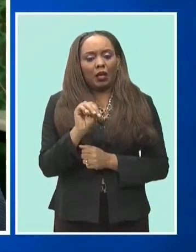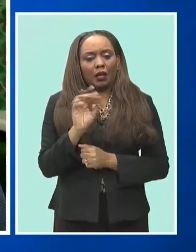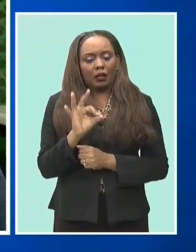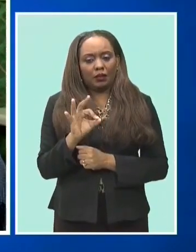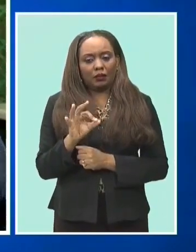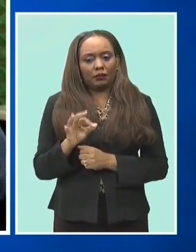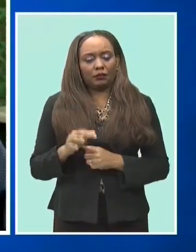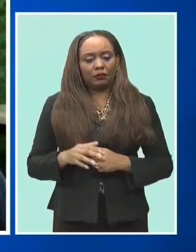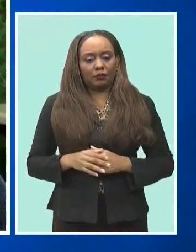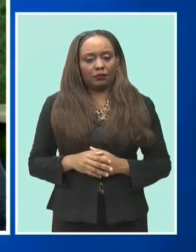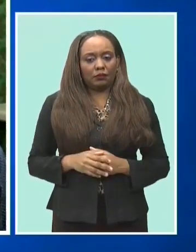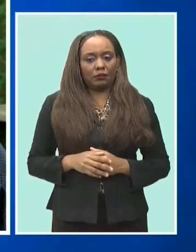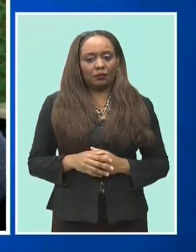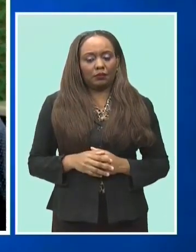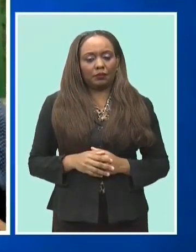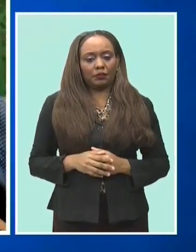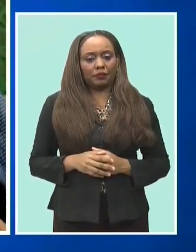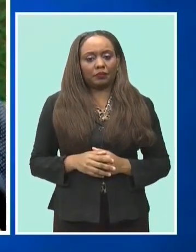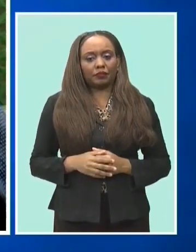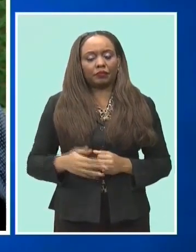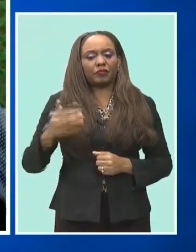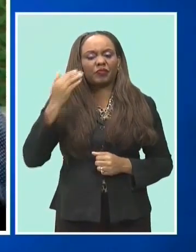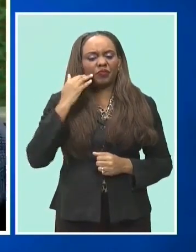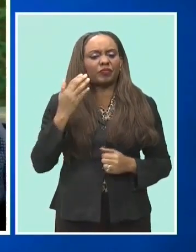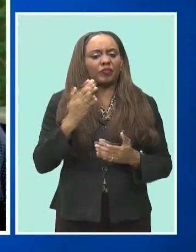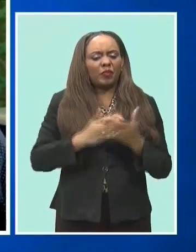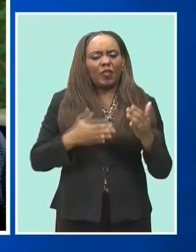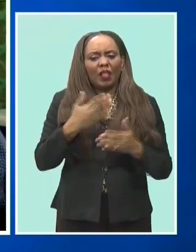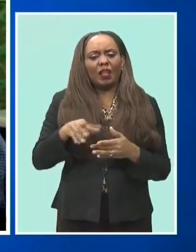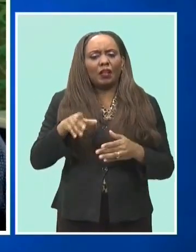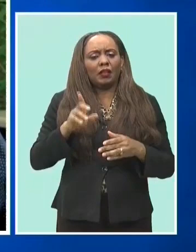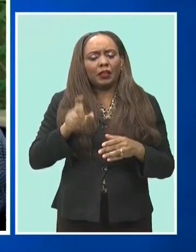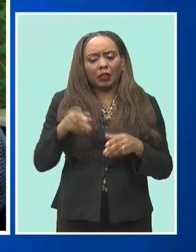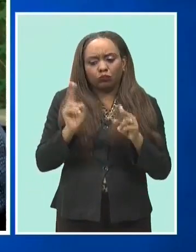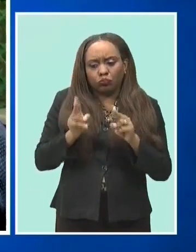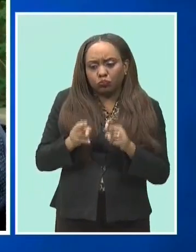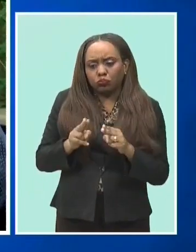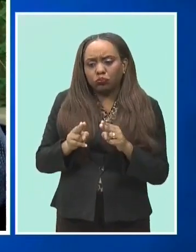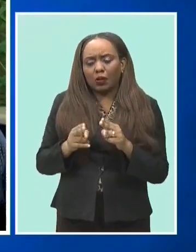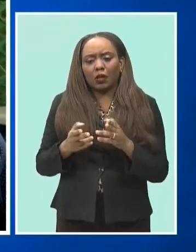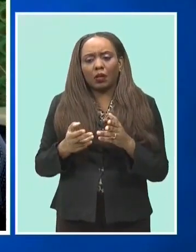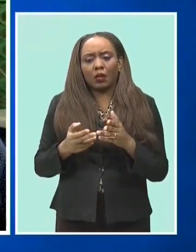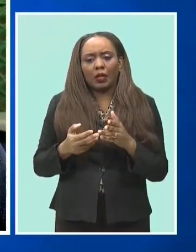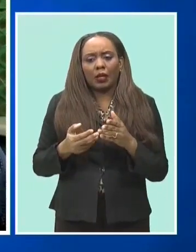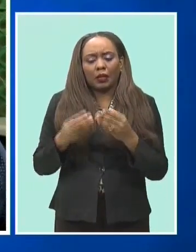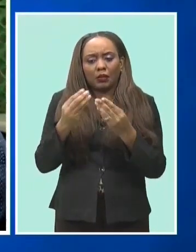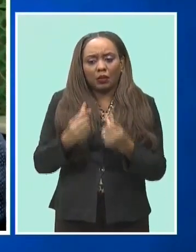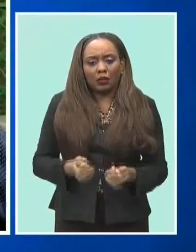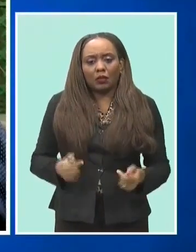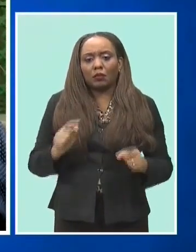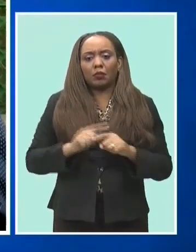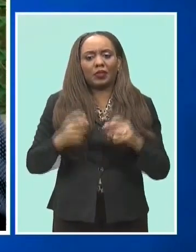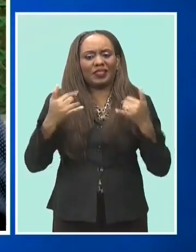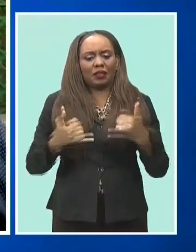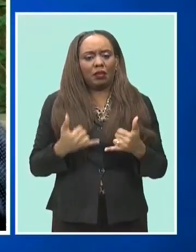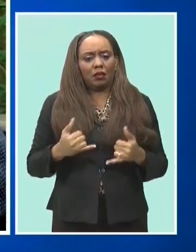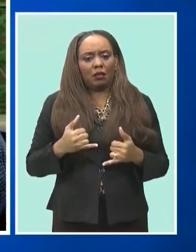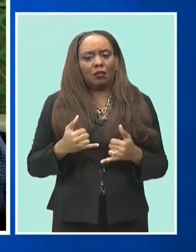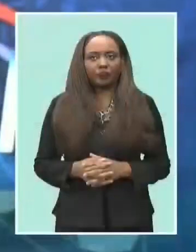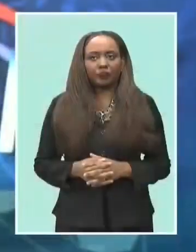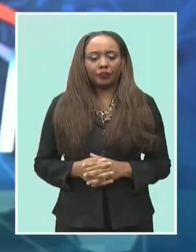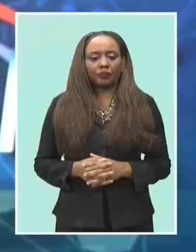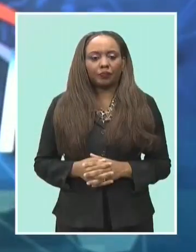speak. So we understood the haste attaching to some of those measures. We do not at all understand the haste attaching to this